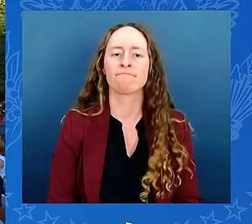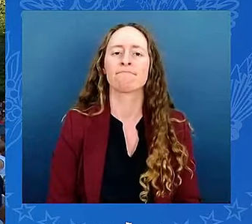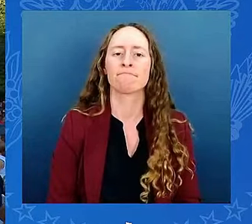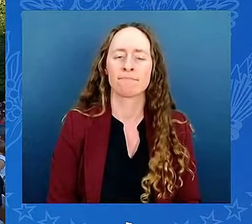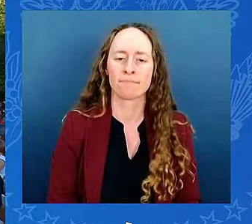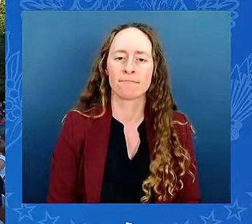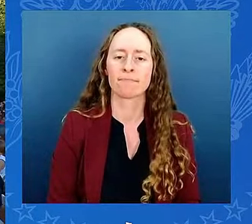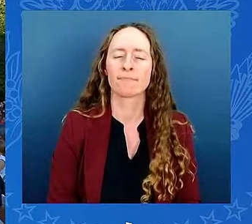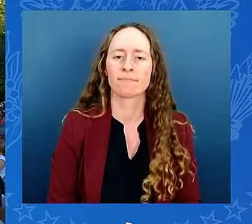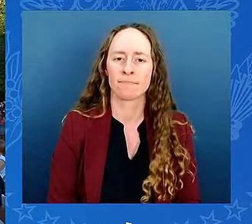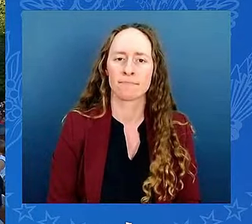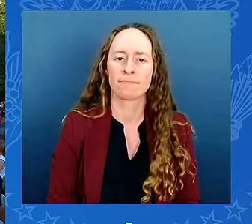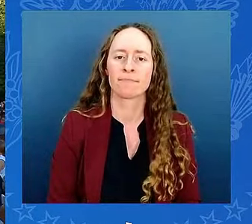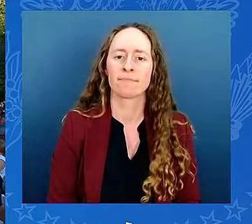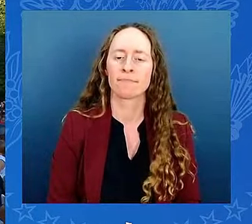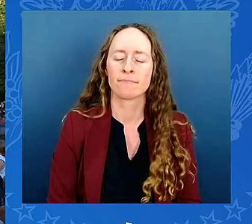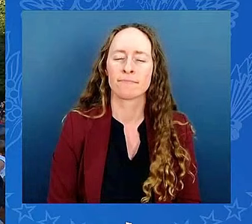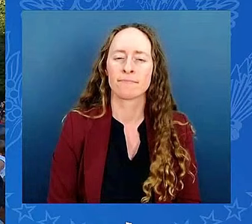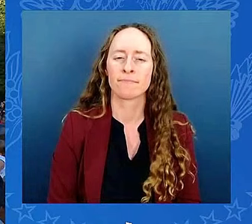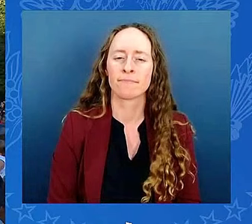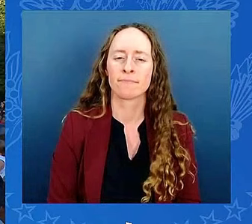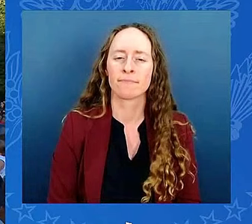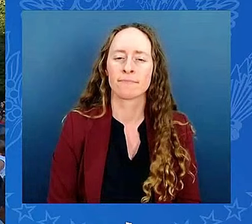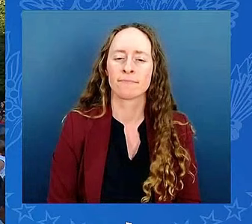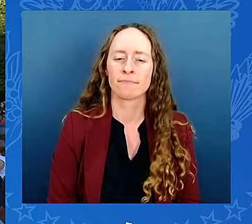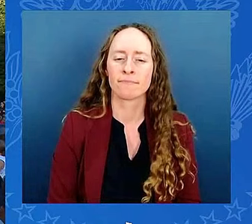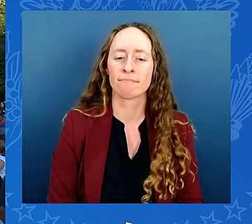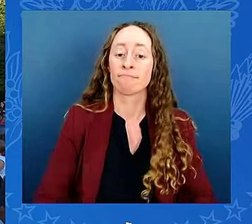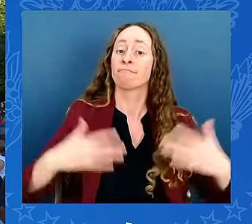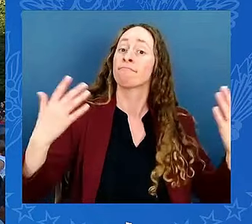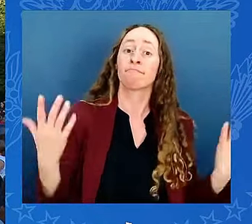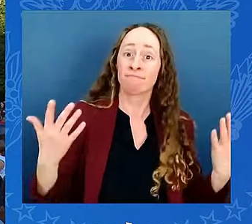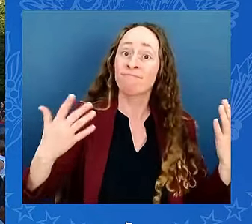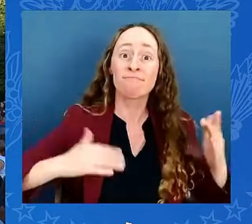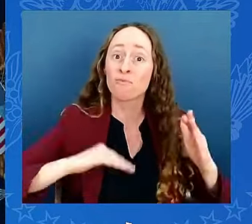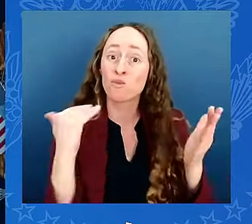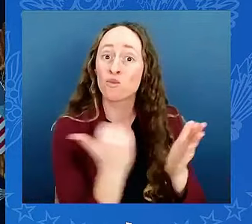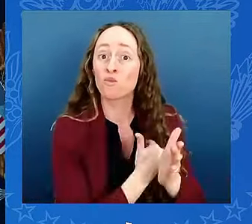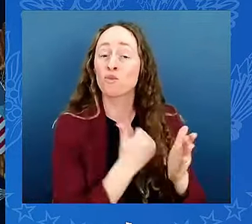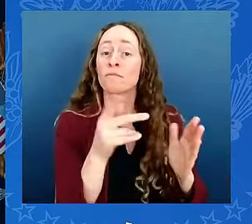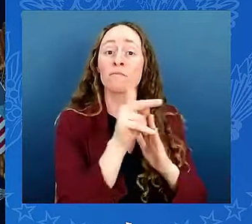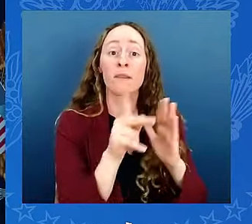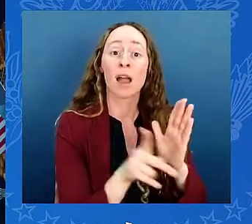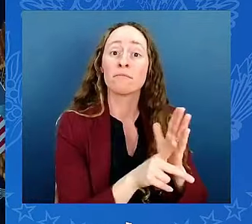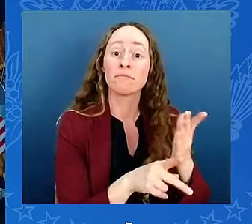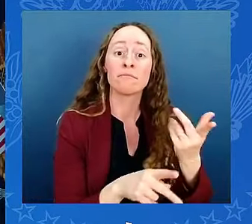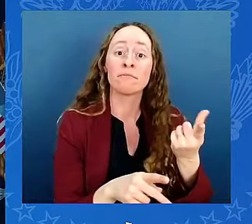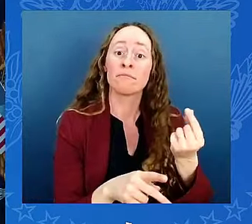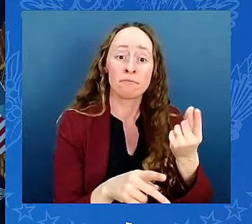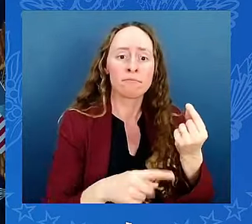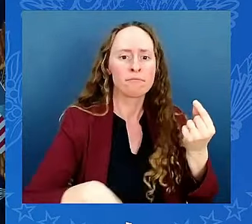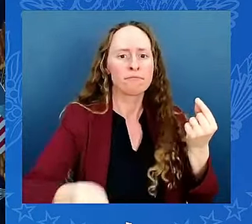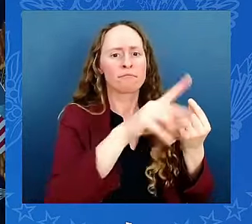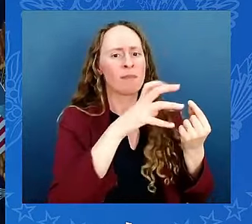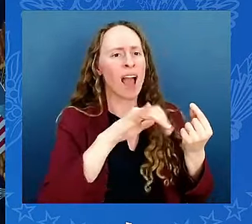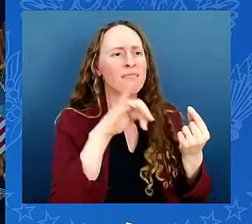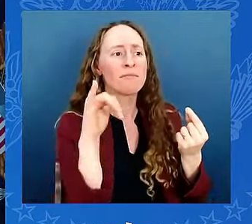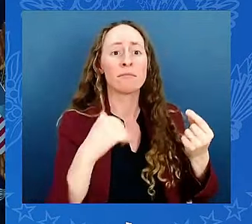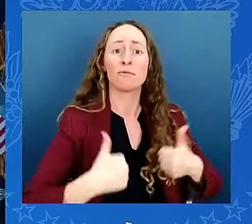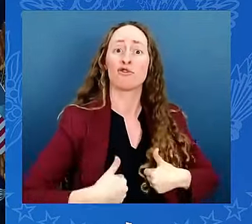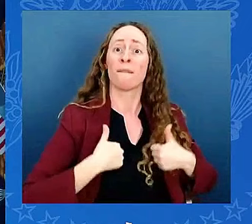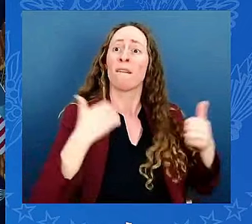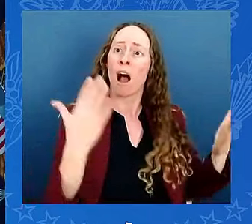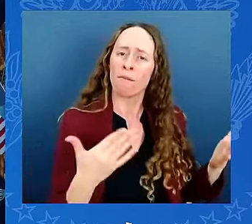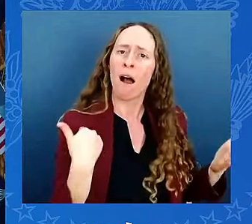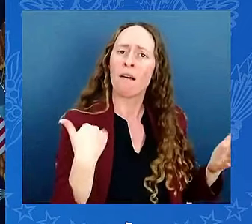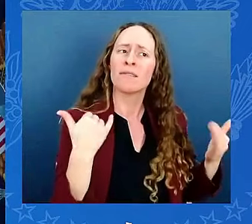We're also issuing new policies to expand housing protections for survivors, give law enforcement more tools to remove guns from